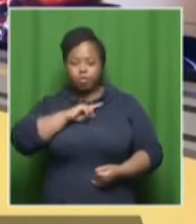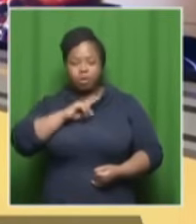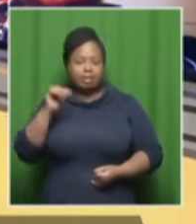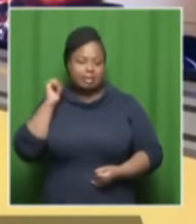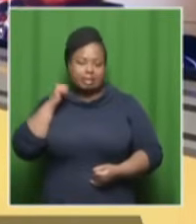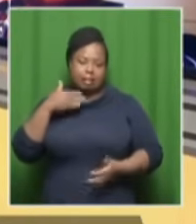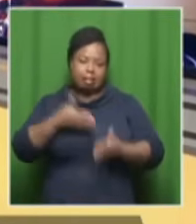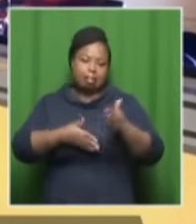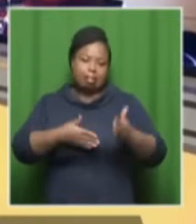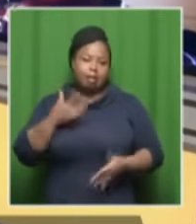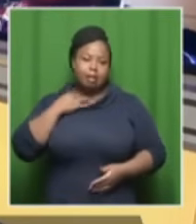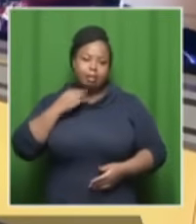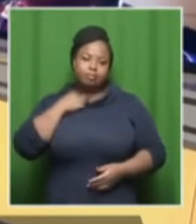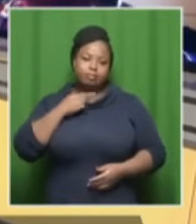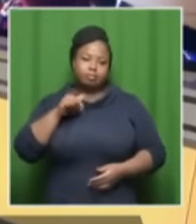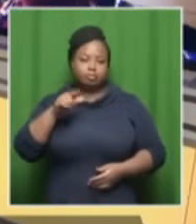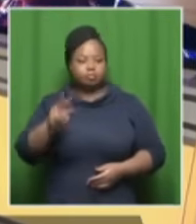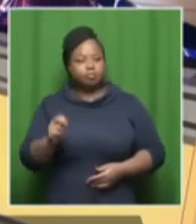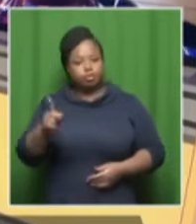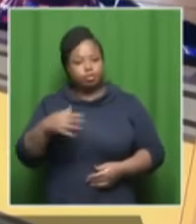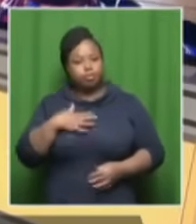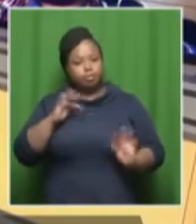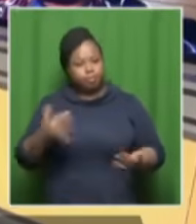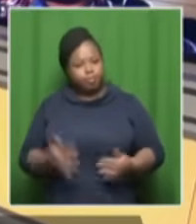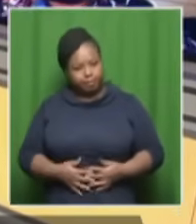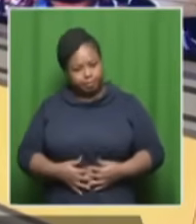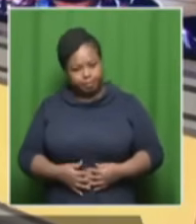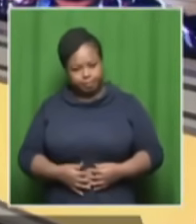couldn't get it going. But Jocelyn, talk to us. How are you feeling?